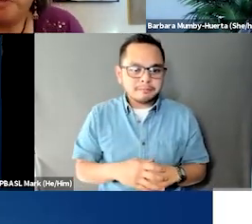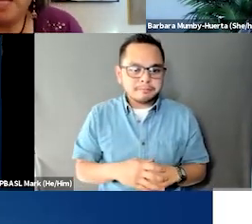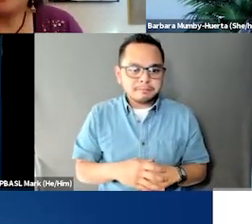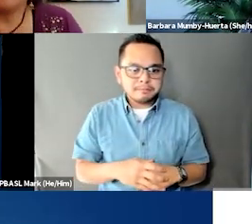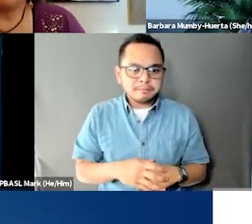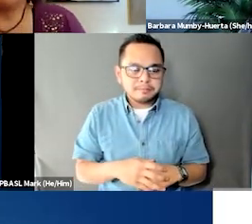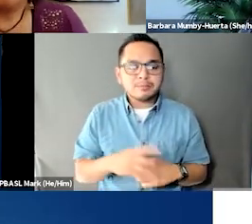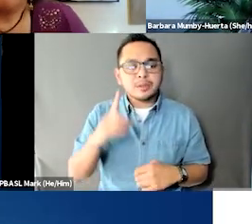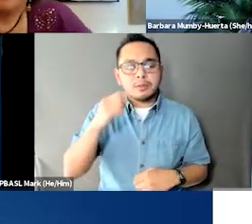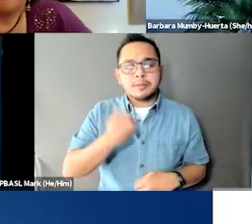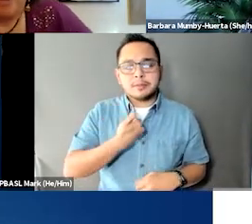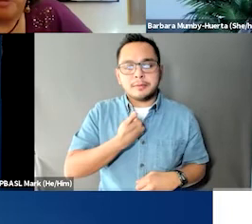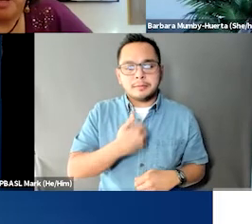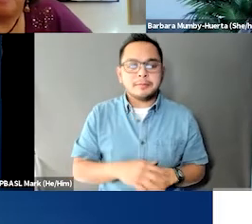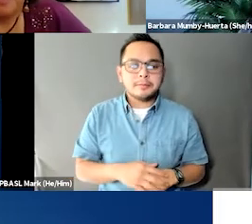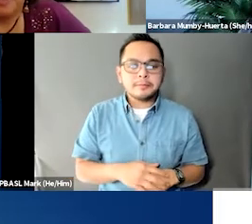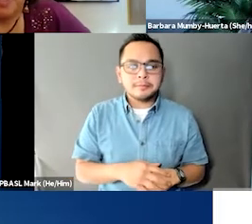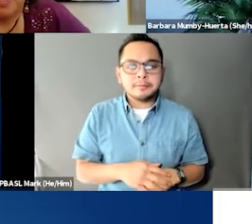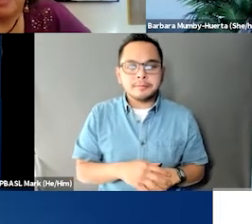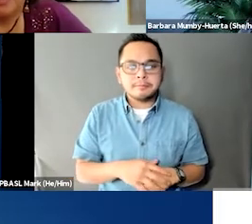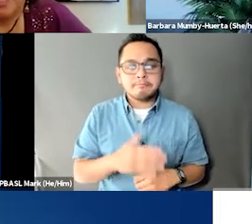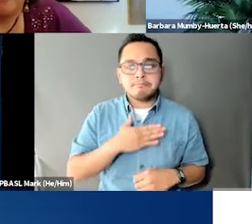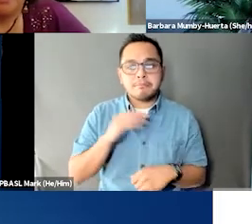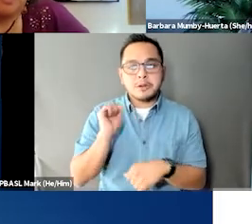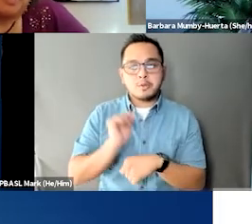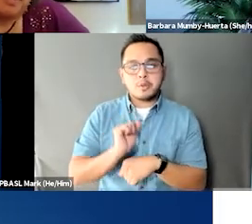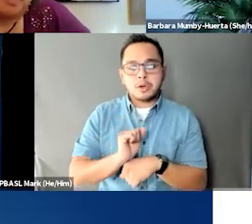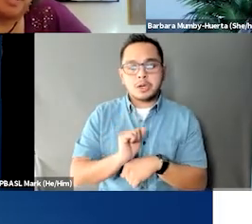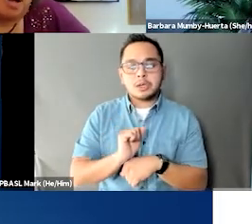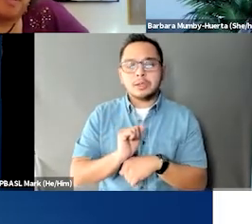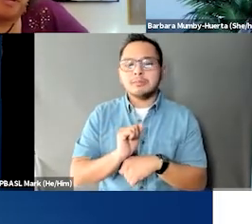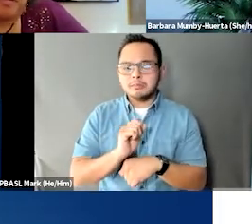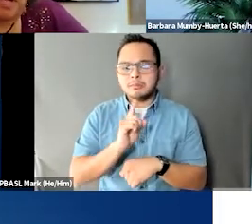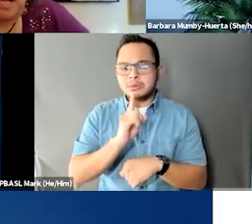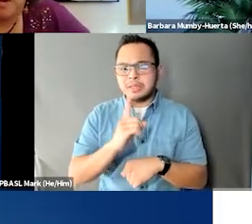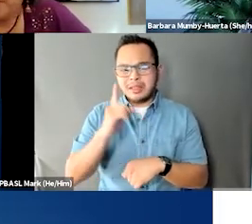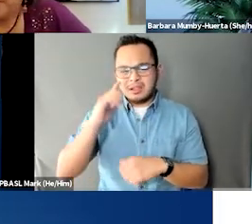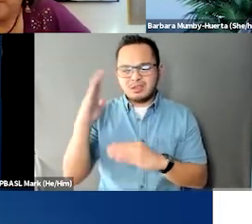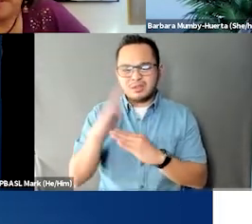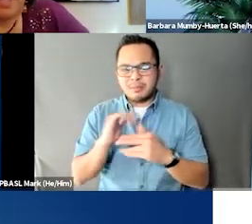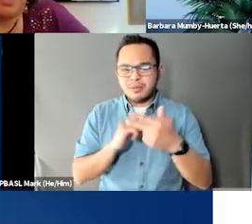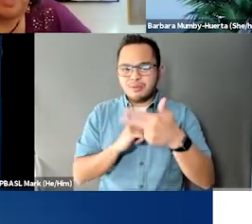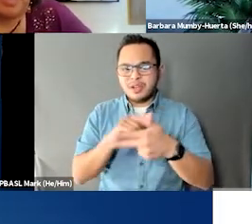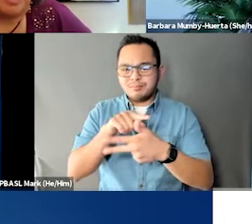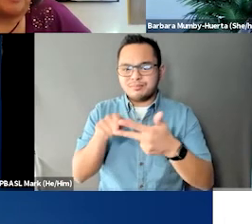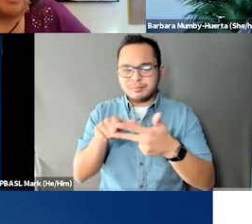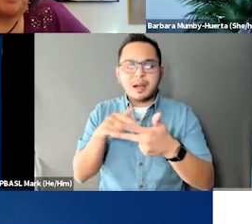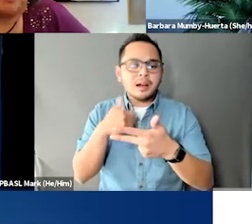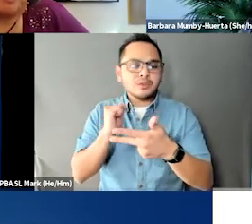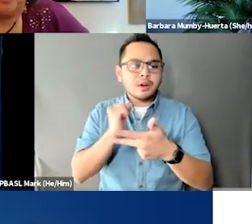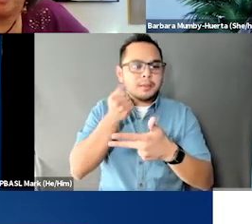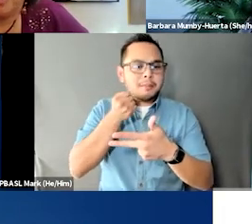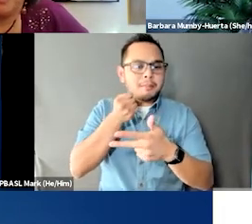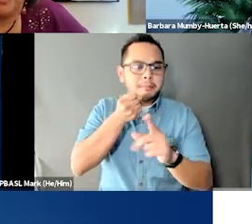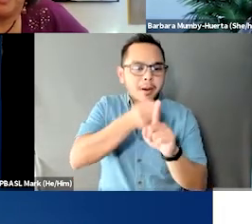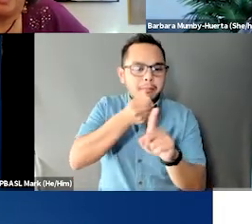So for me, from the work I've been doing, I really think these are the top 3 areas, at least that I try to hit with